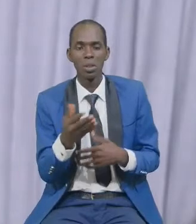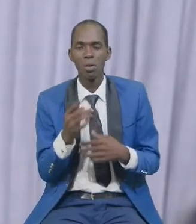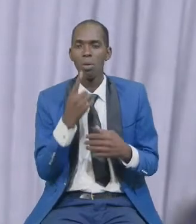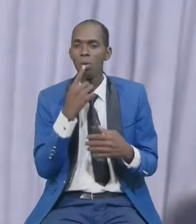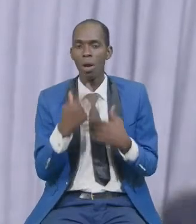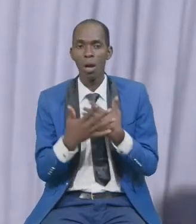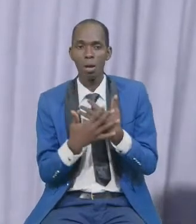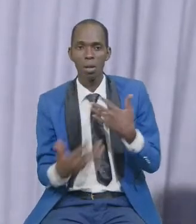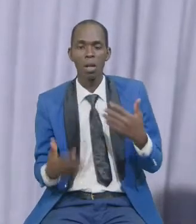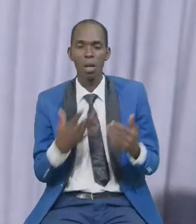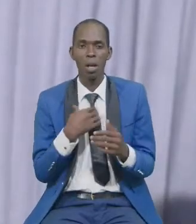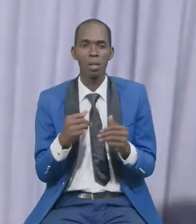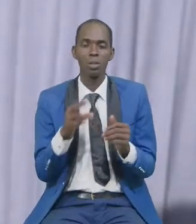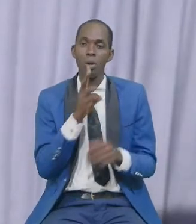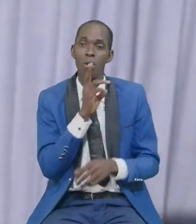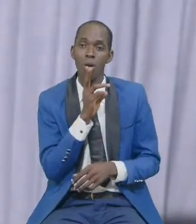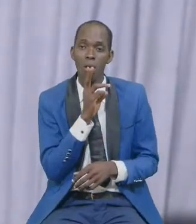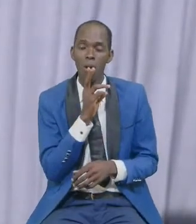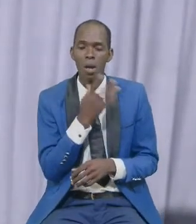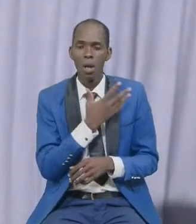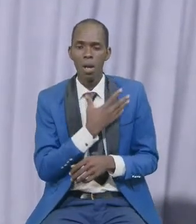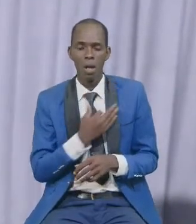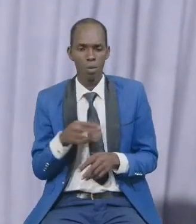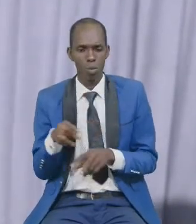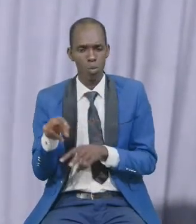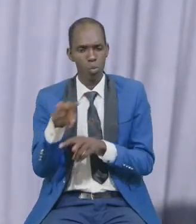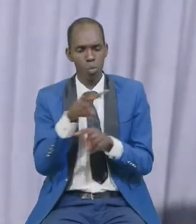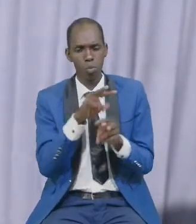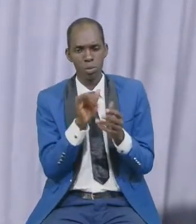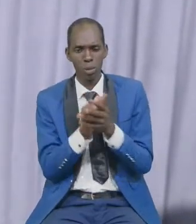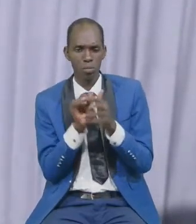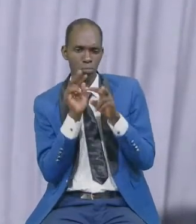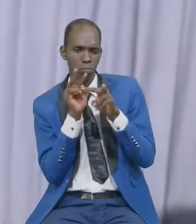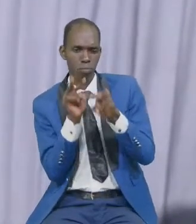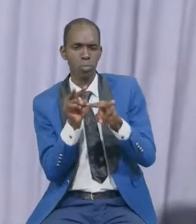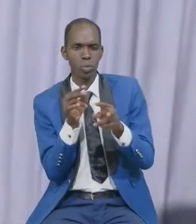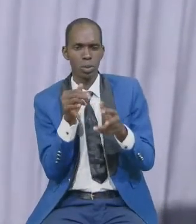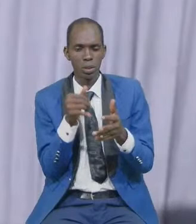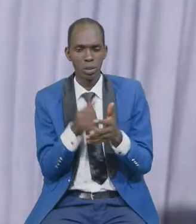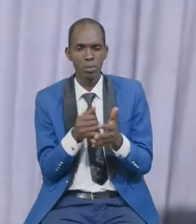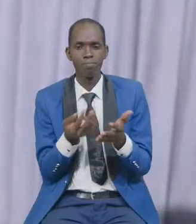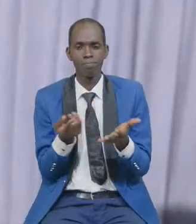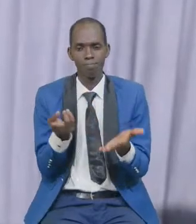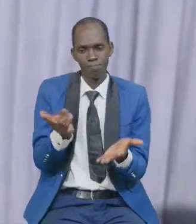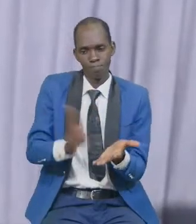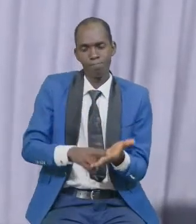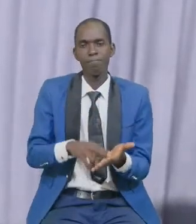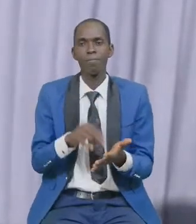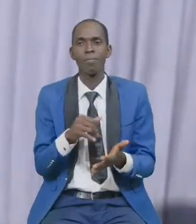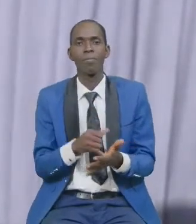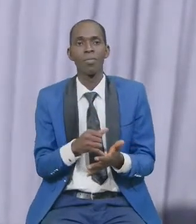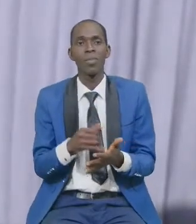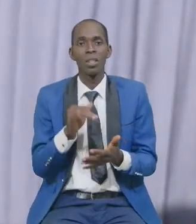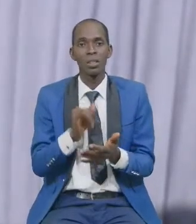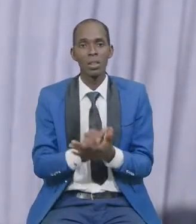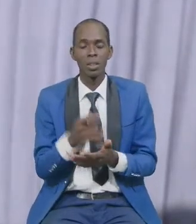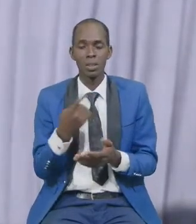water. And he that saw it bear record. And his record is